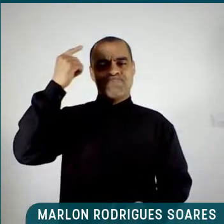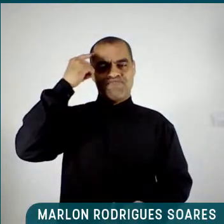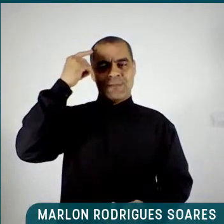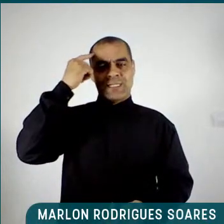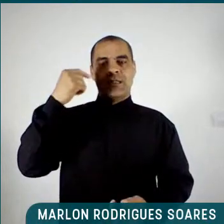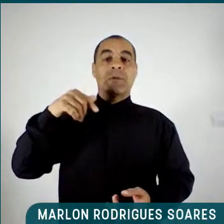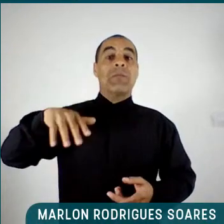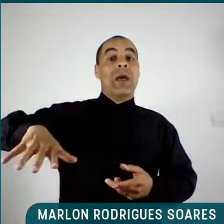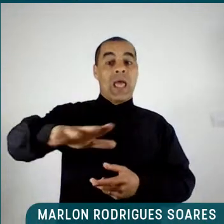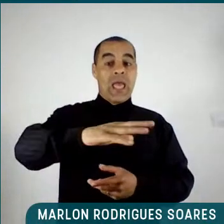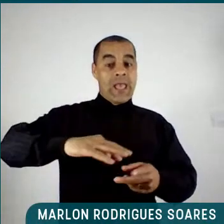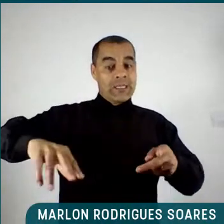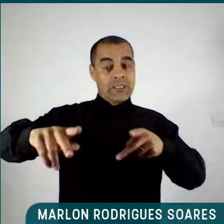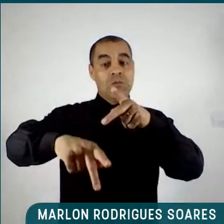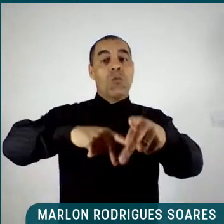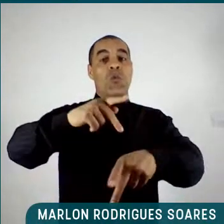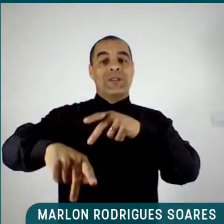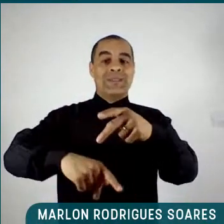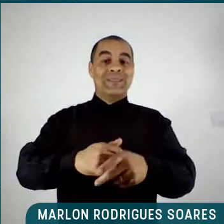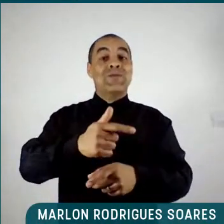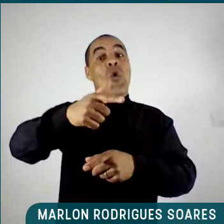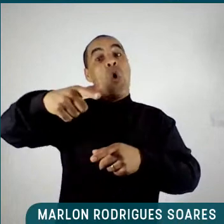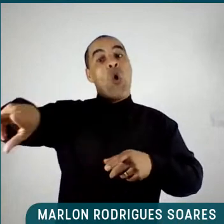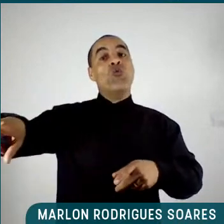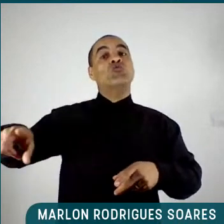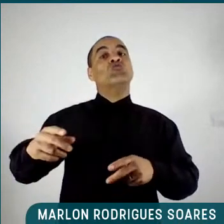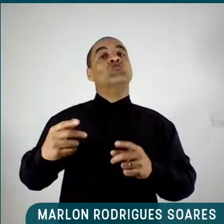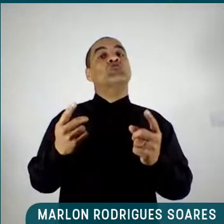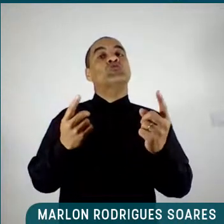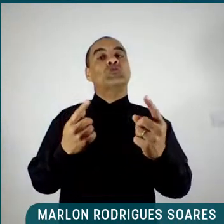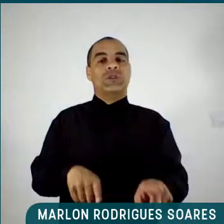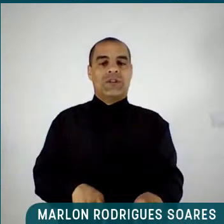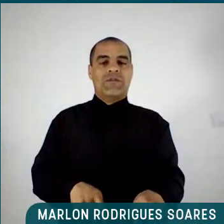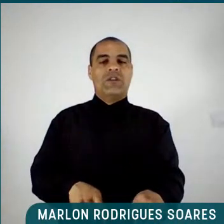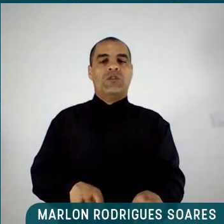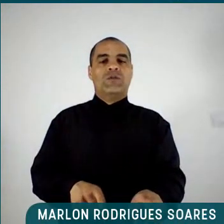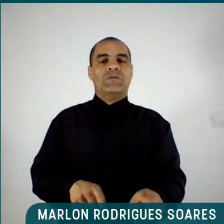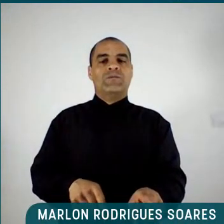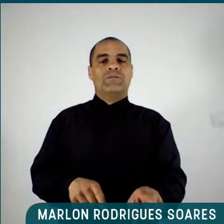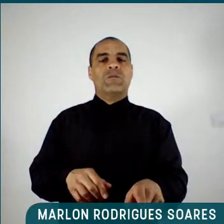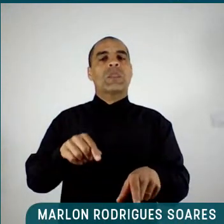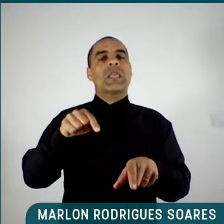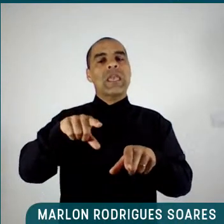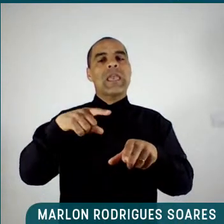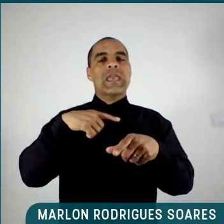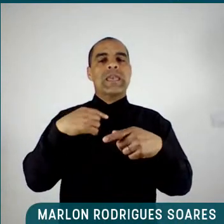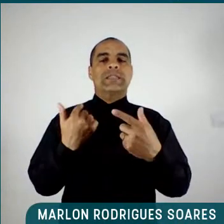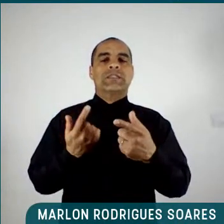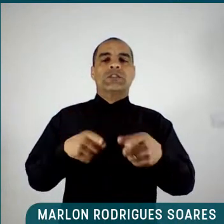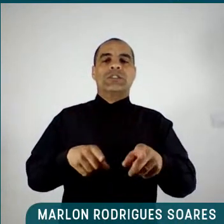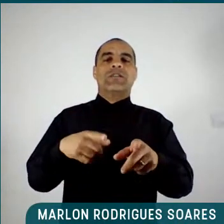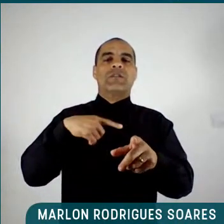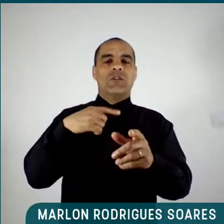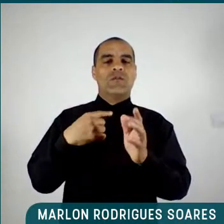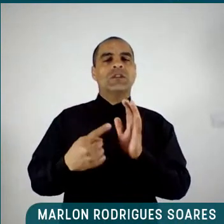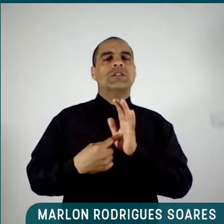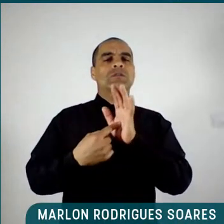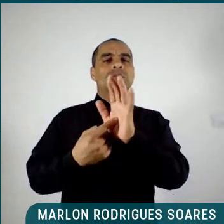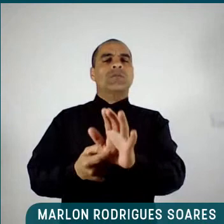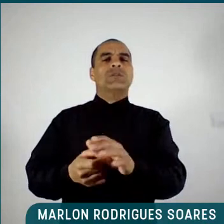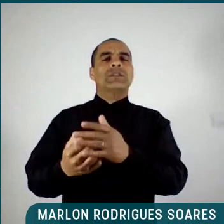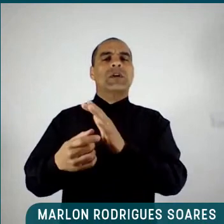of public policy and think about this transsexual group, this is another challenge